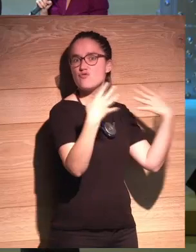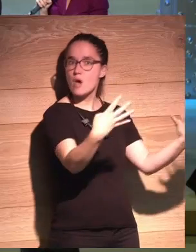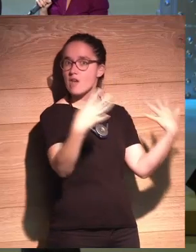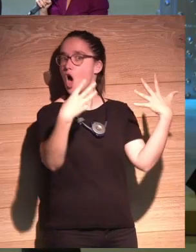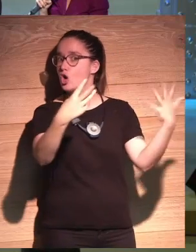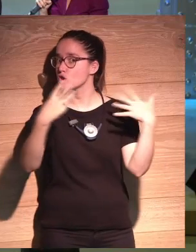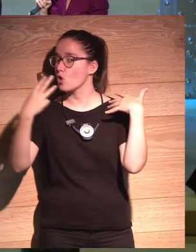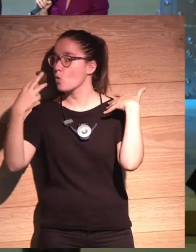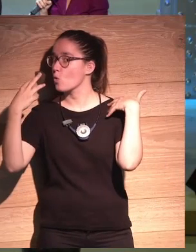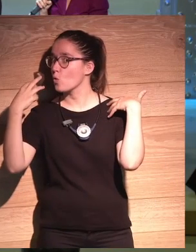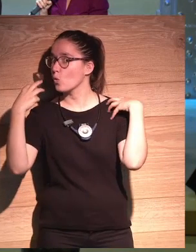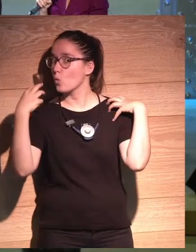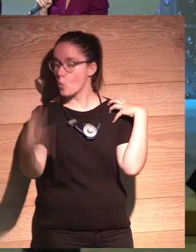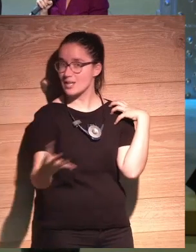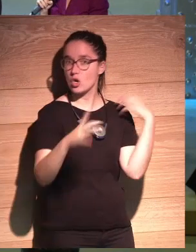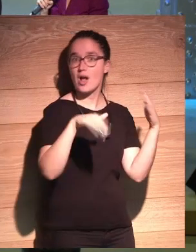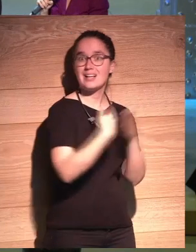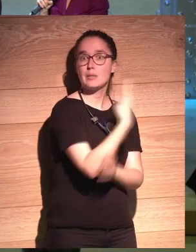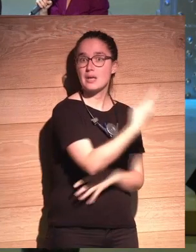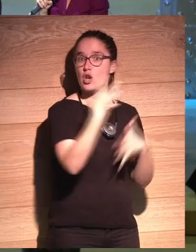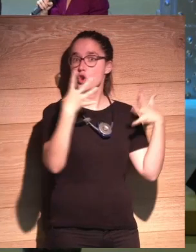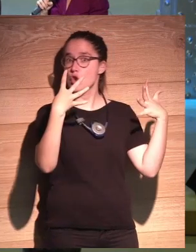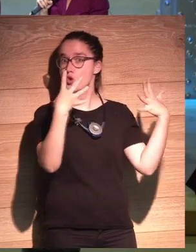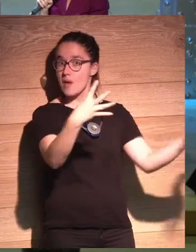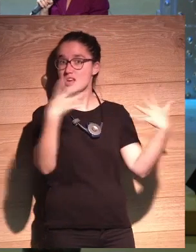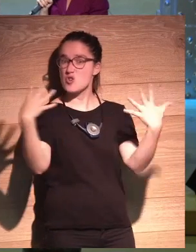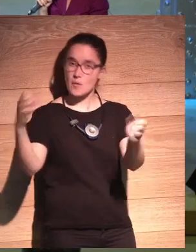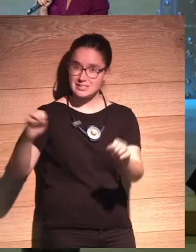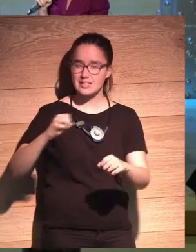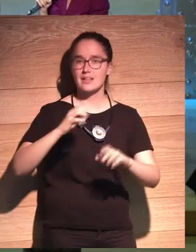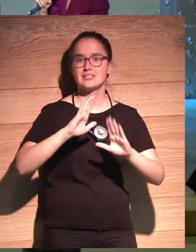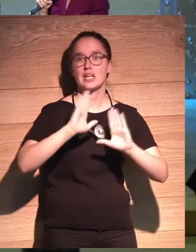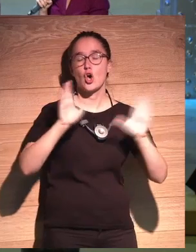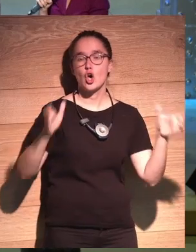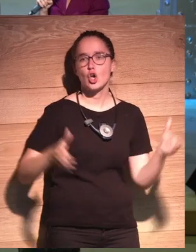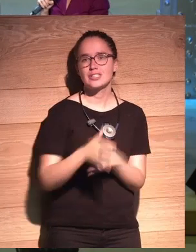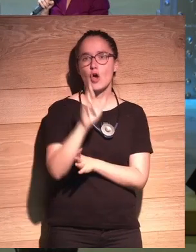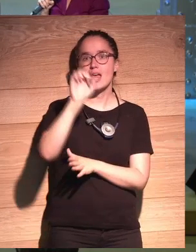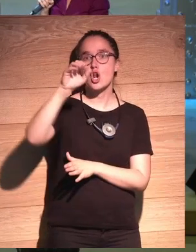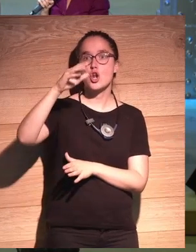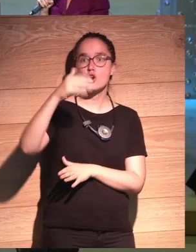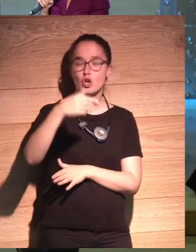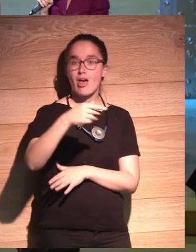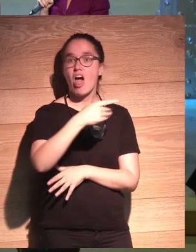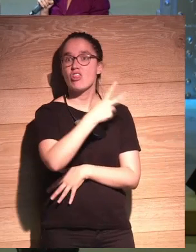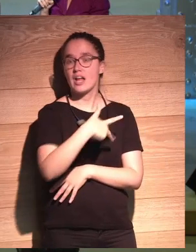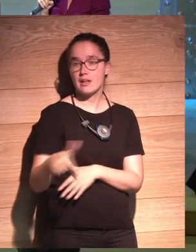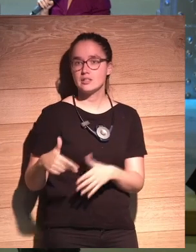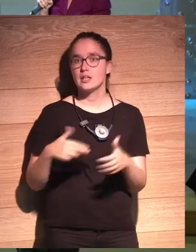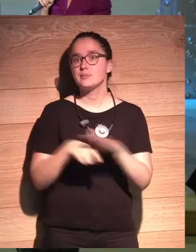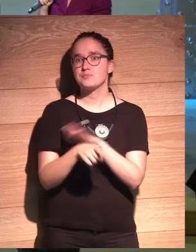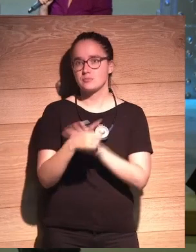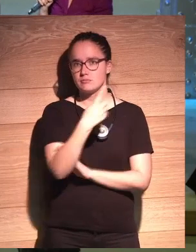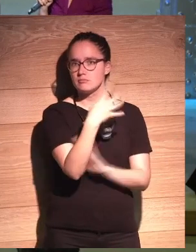the director since 1984 till 1990 of this council of Danish